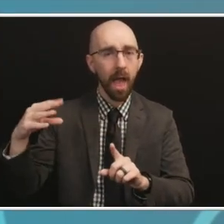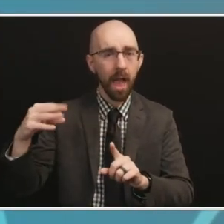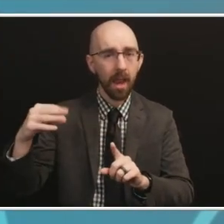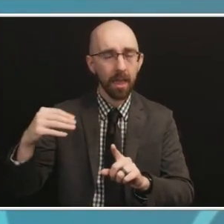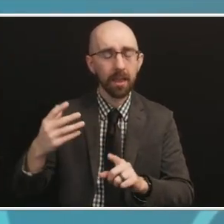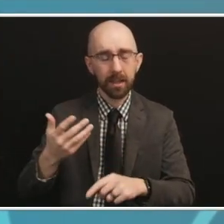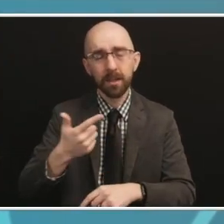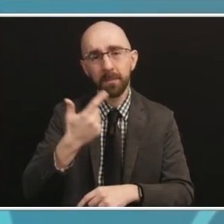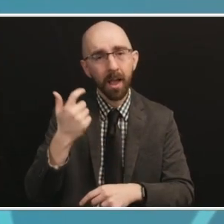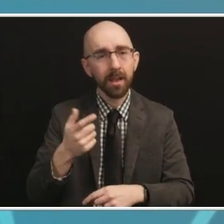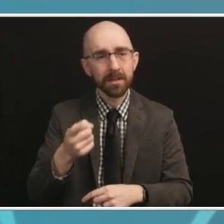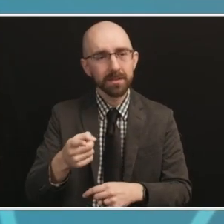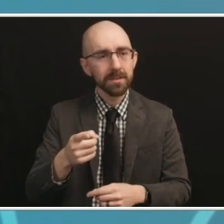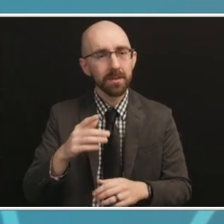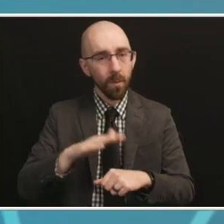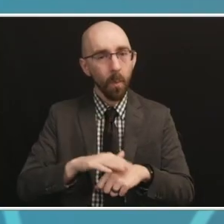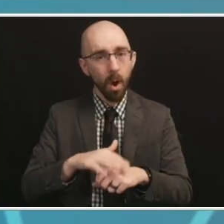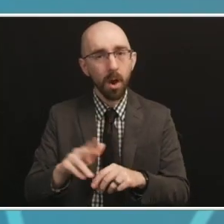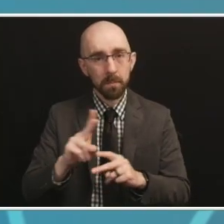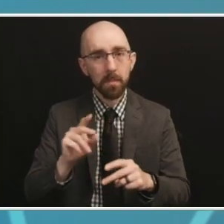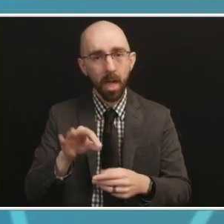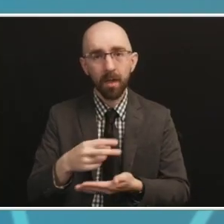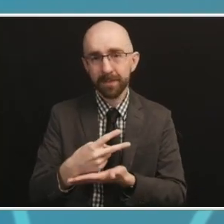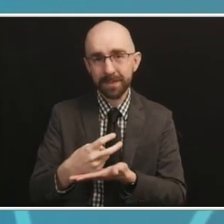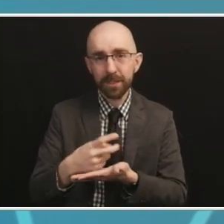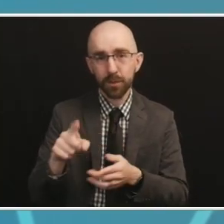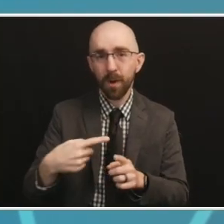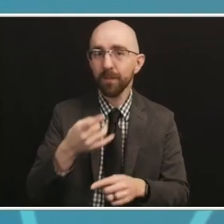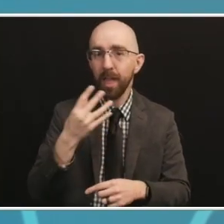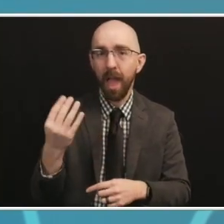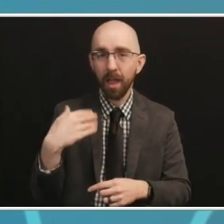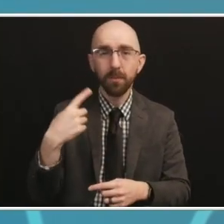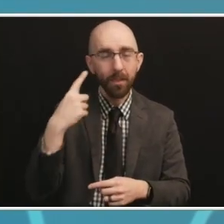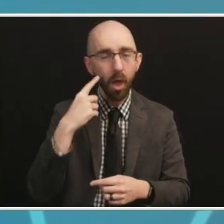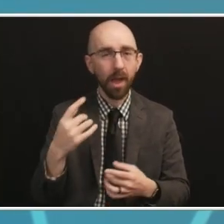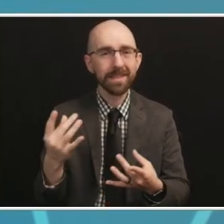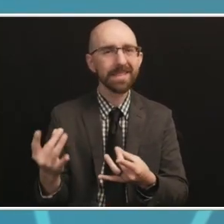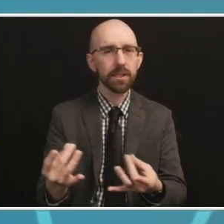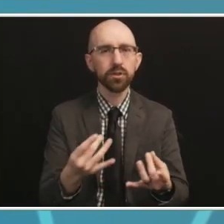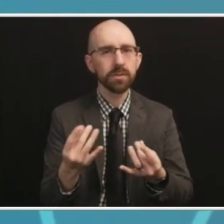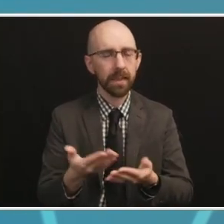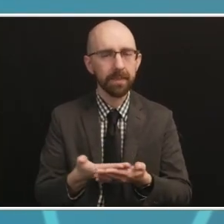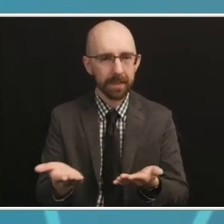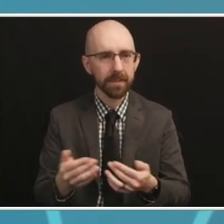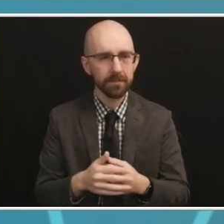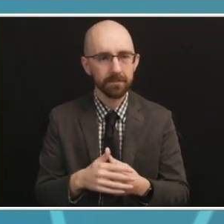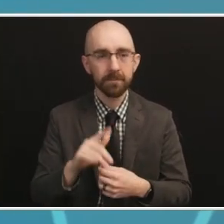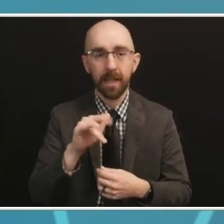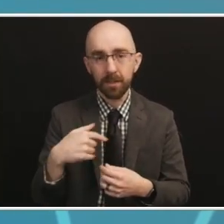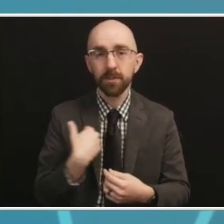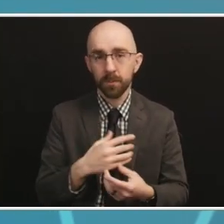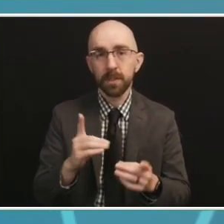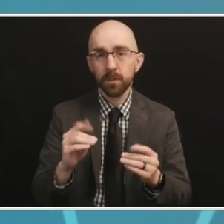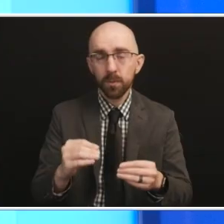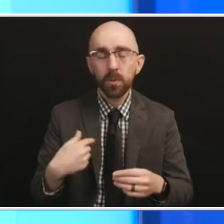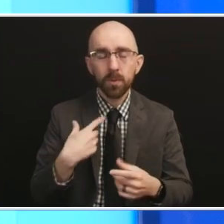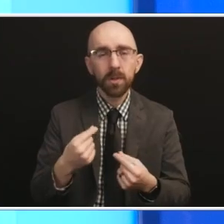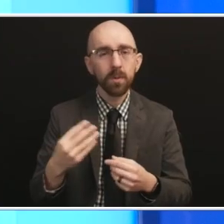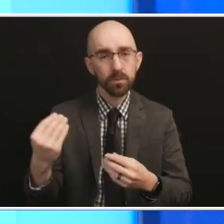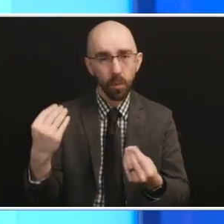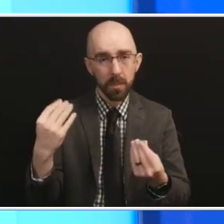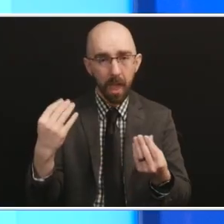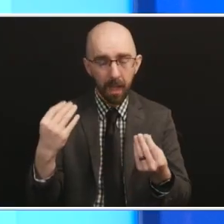they warned people of seizures at that. So I was thinking you were doing lots of sensory things. We actually do. We do strobe lights,